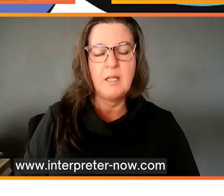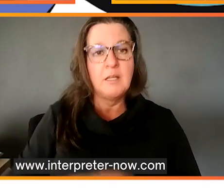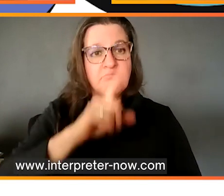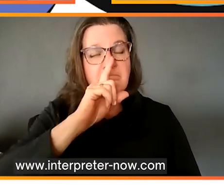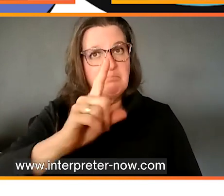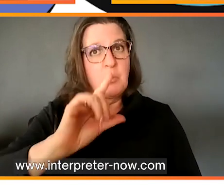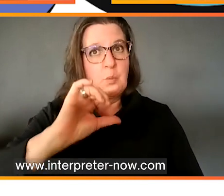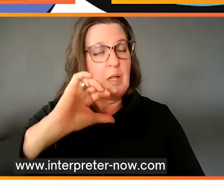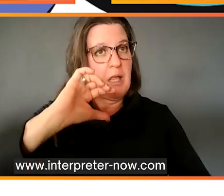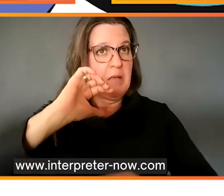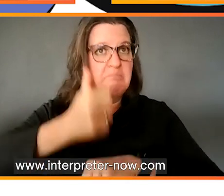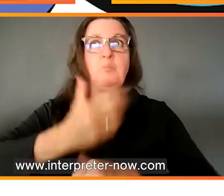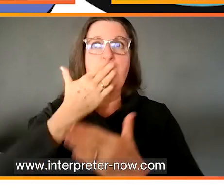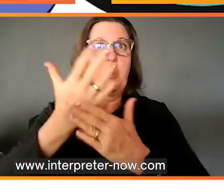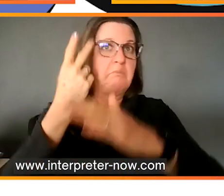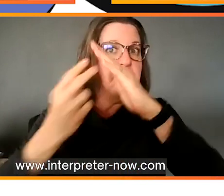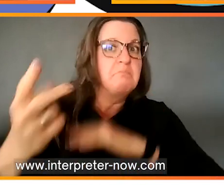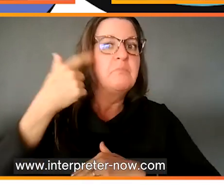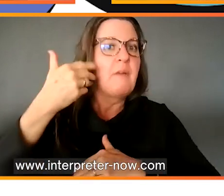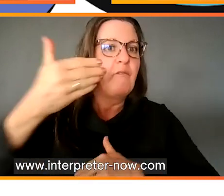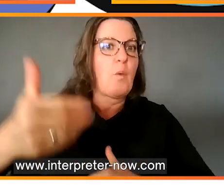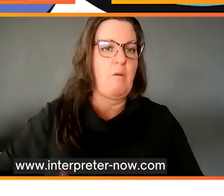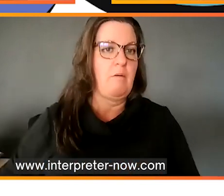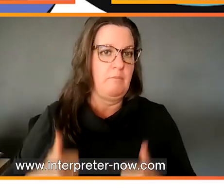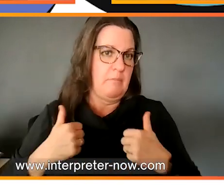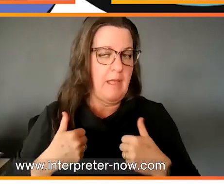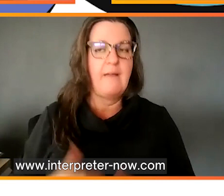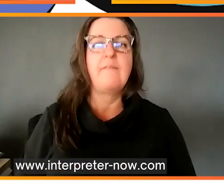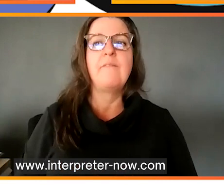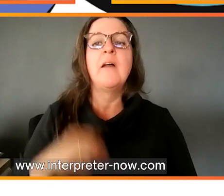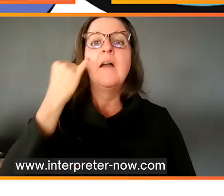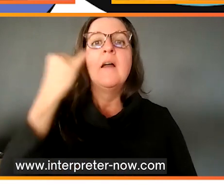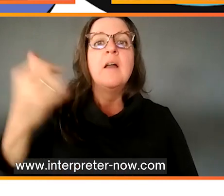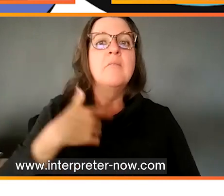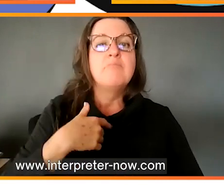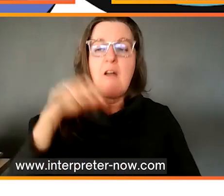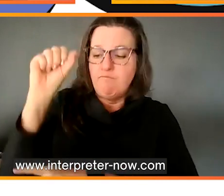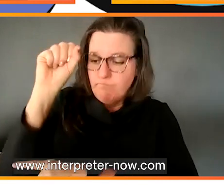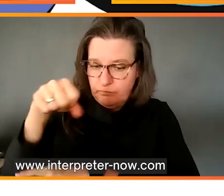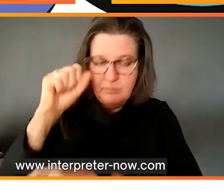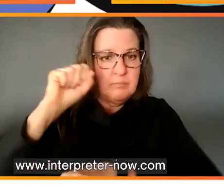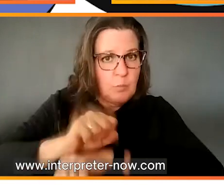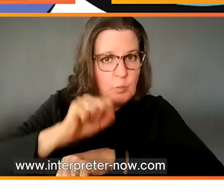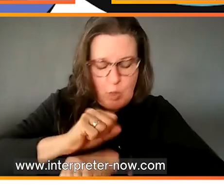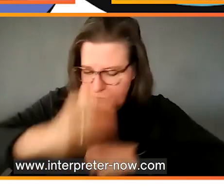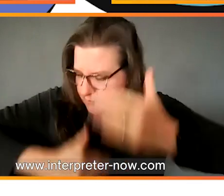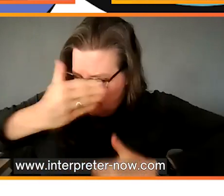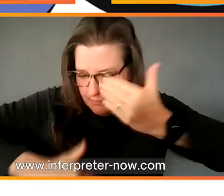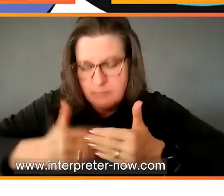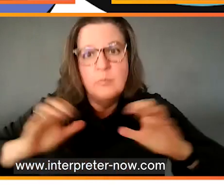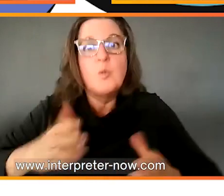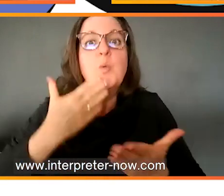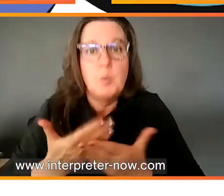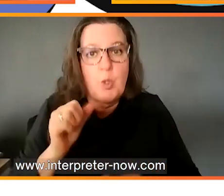work, and success will come, whatever that may mean. That might mean the next job. It might